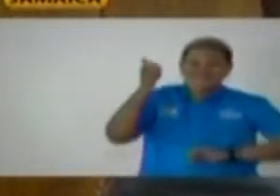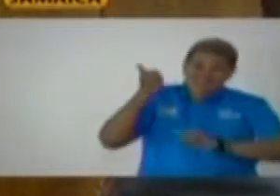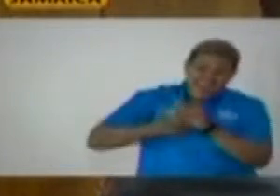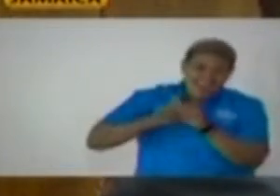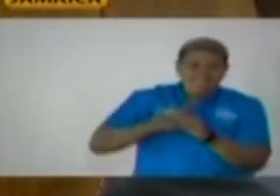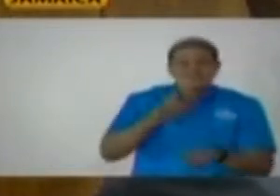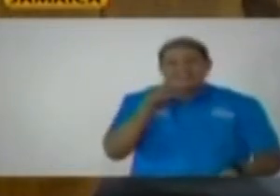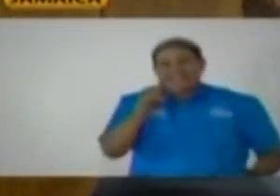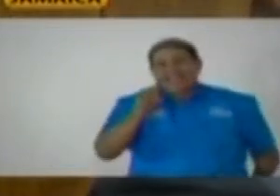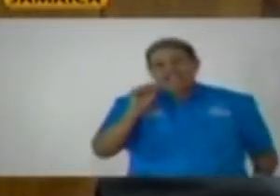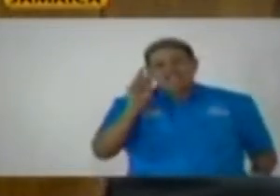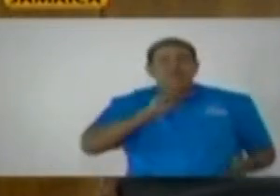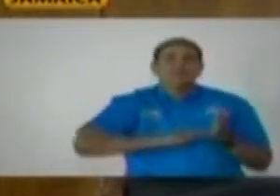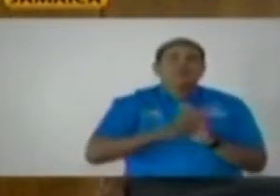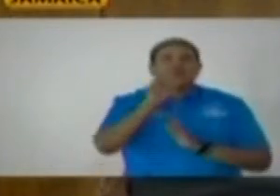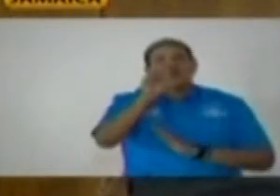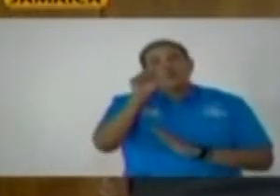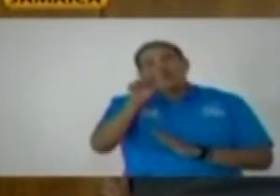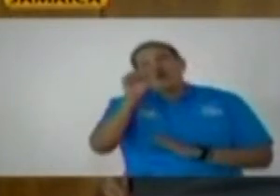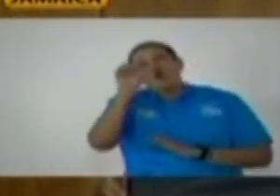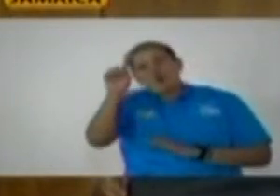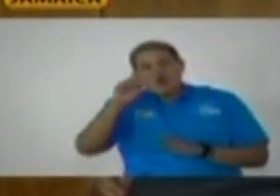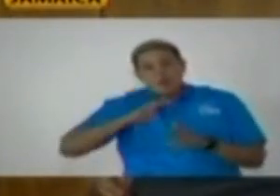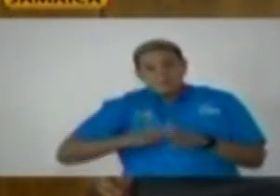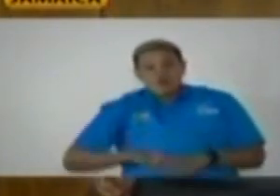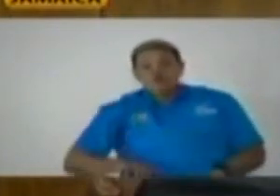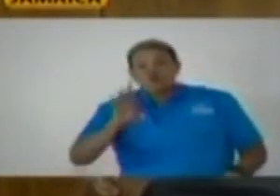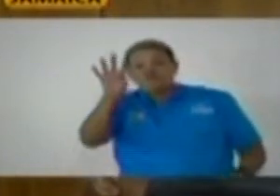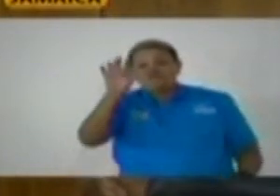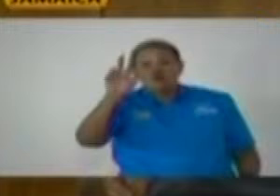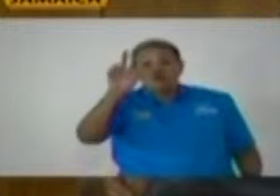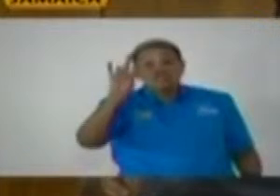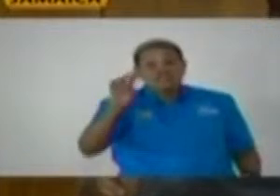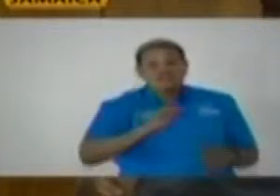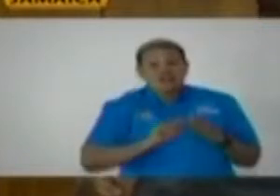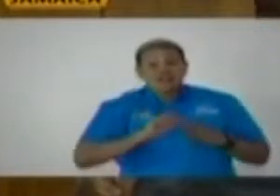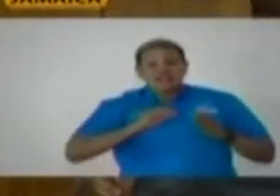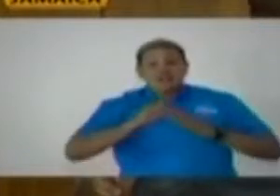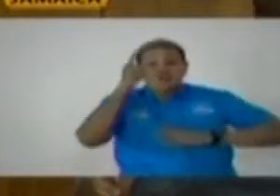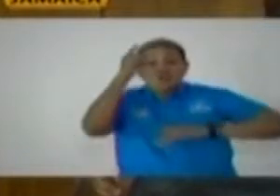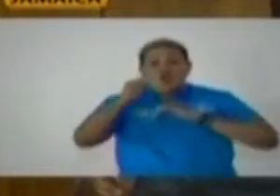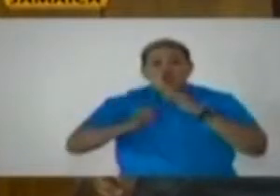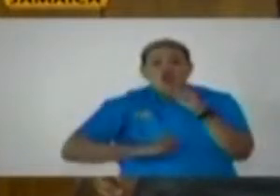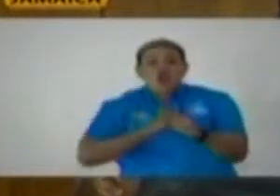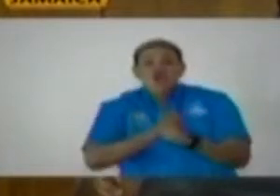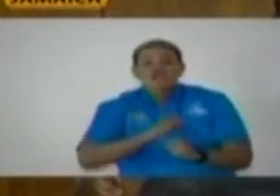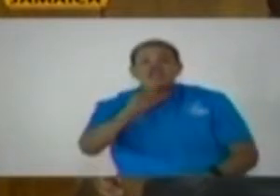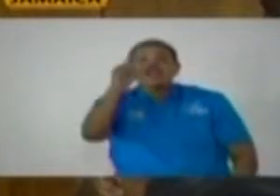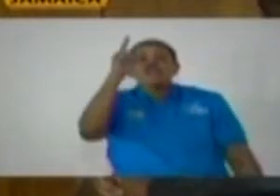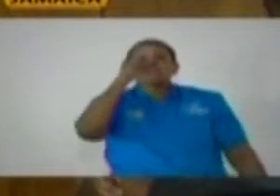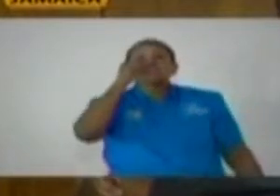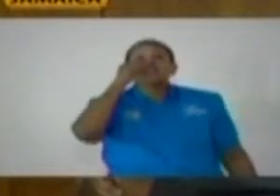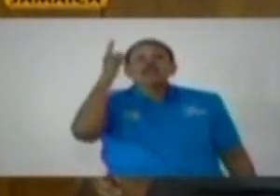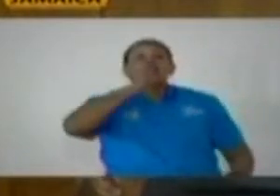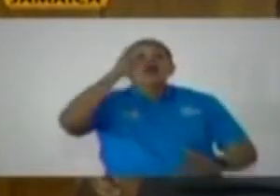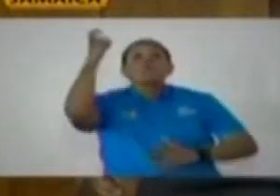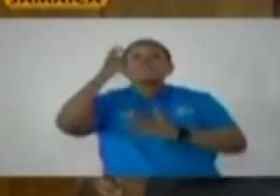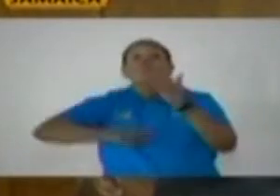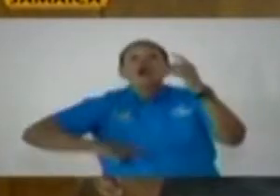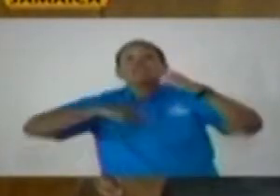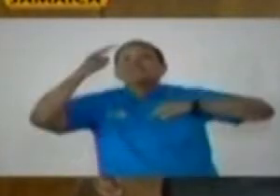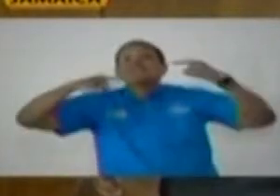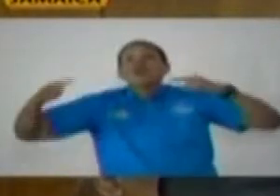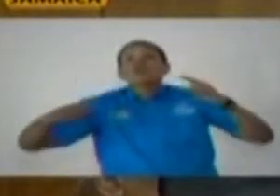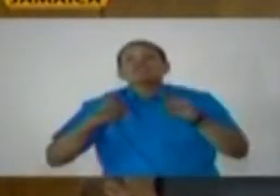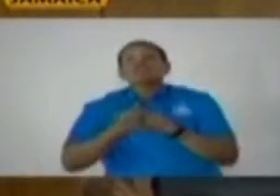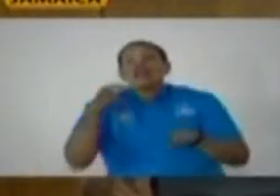kilogram to $437 in a one-year period. Wow. Chicken and prices vary, and this comes